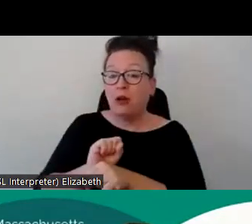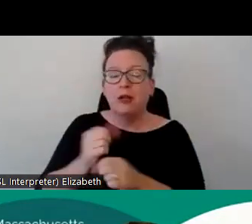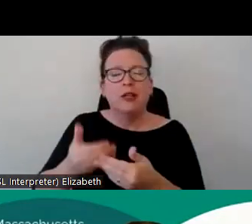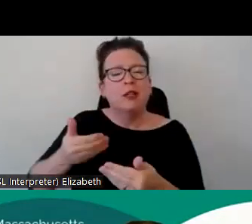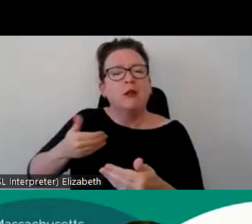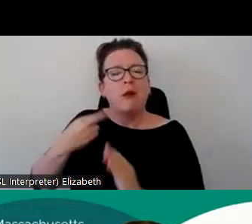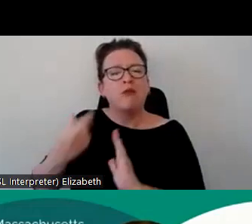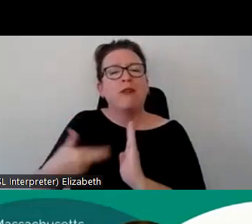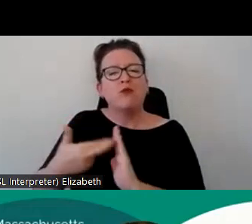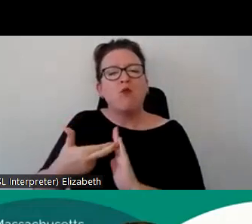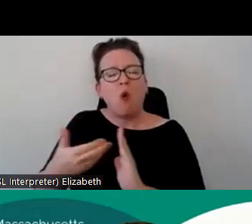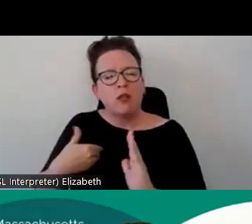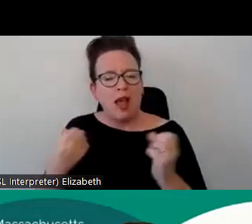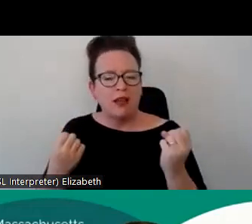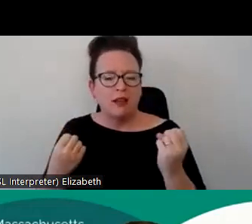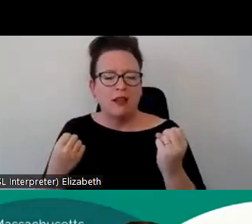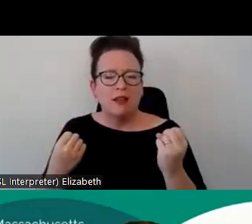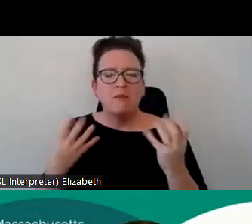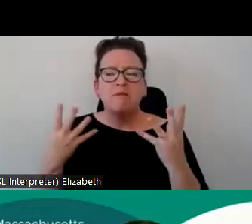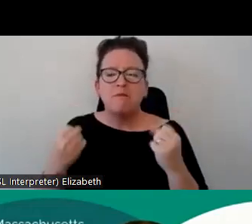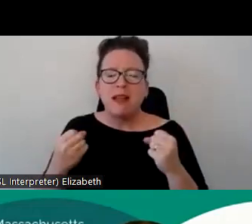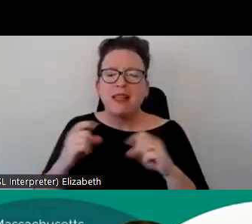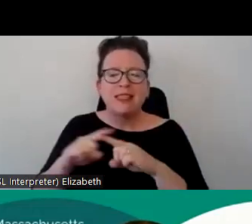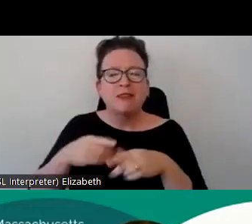had a number of outcomes I was